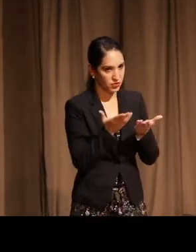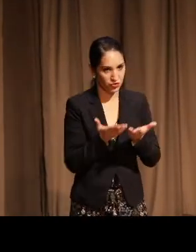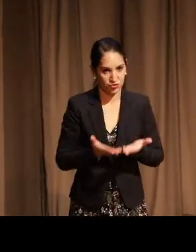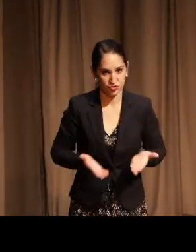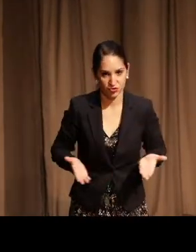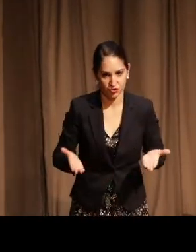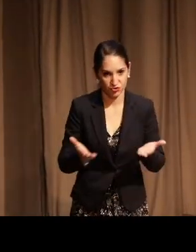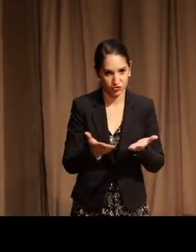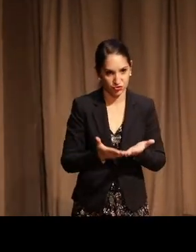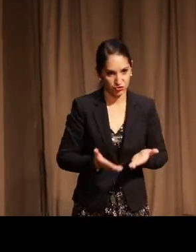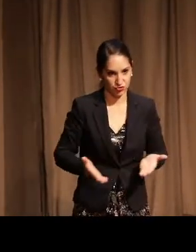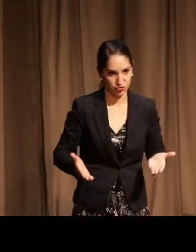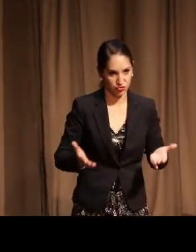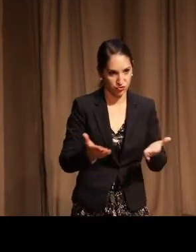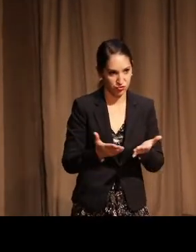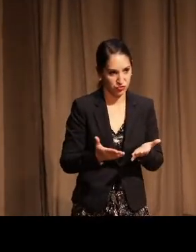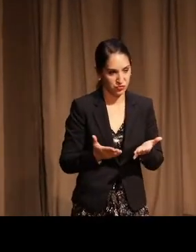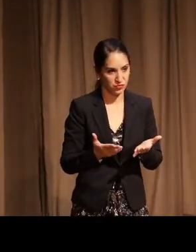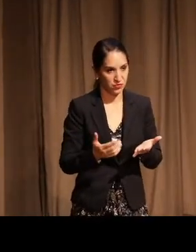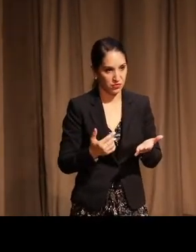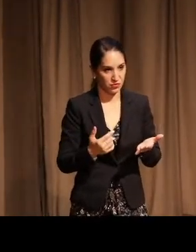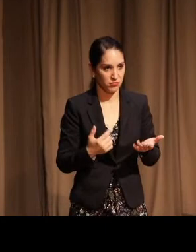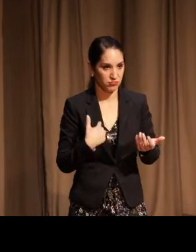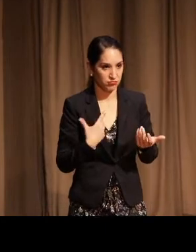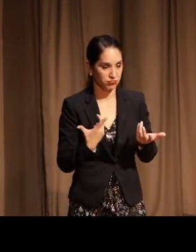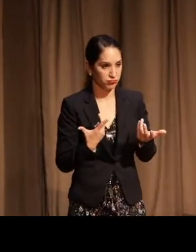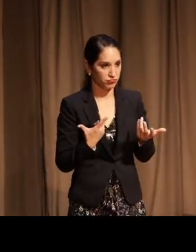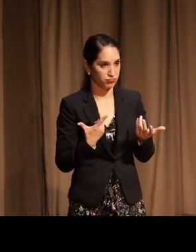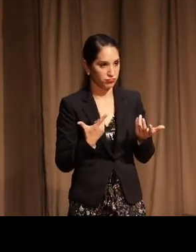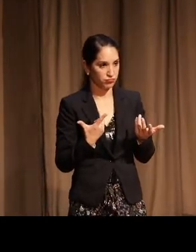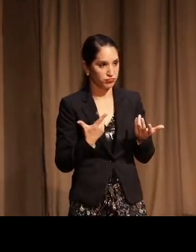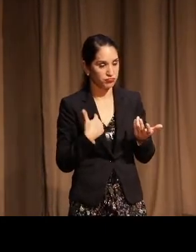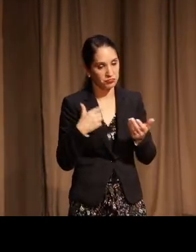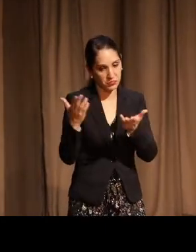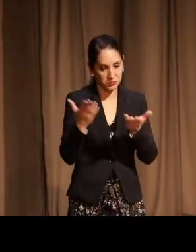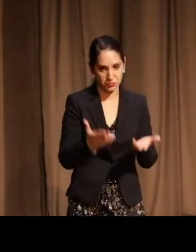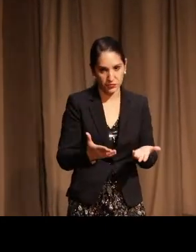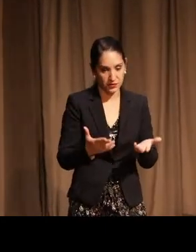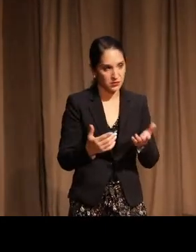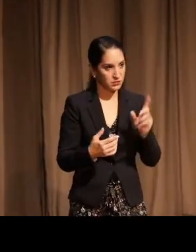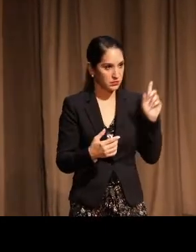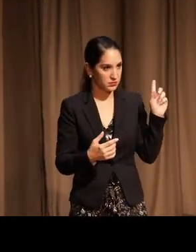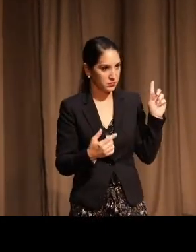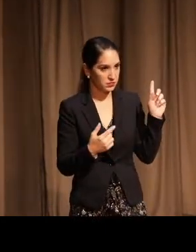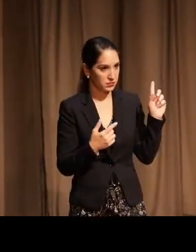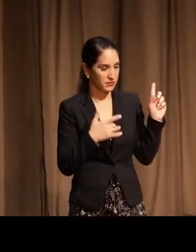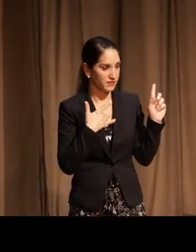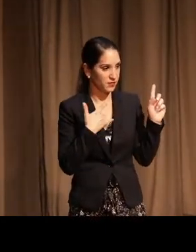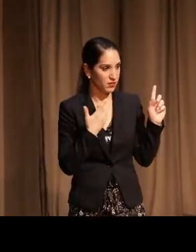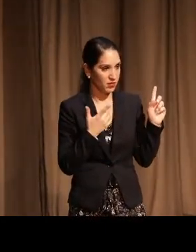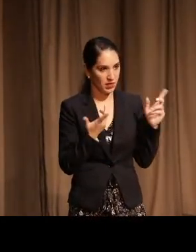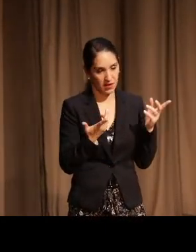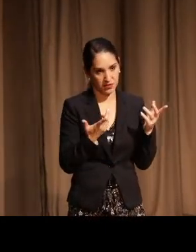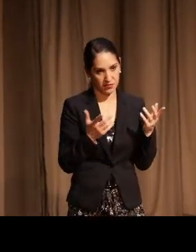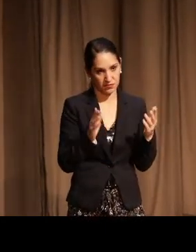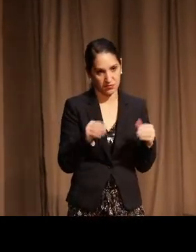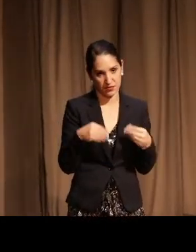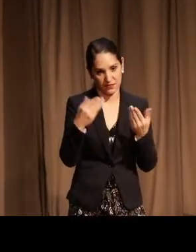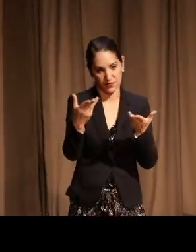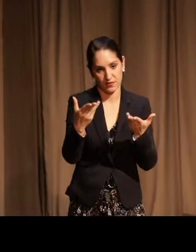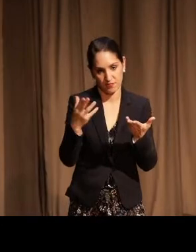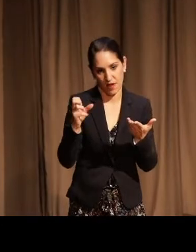devolver, como eu posso? I give it back, yeah. When I bring this woman, like I give it back. It's my answer, like